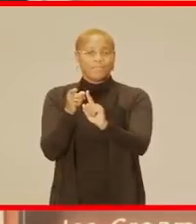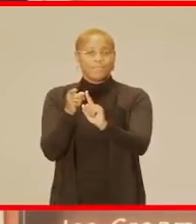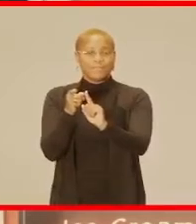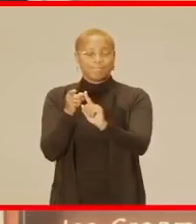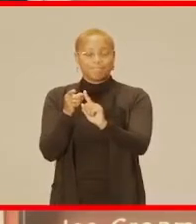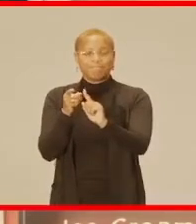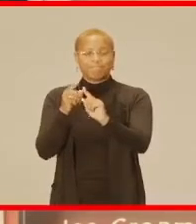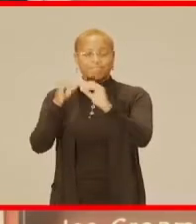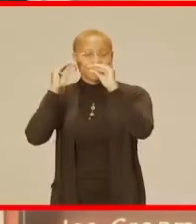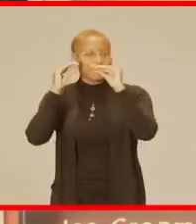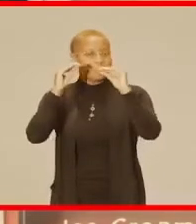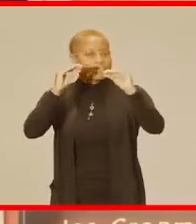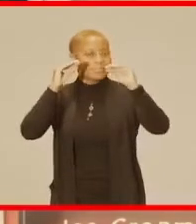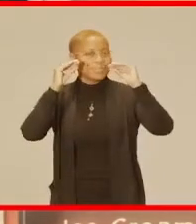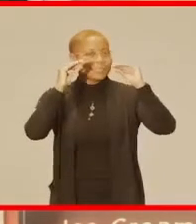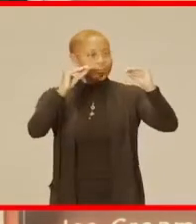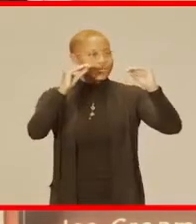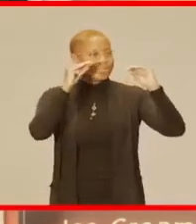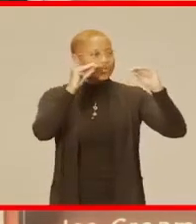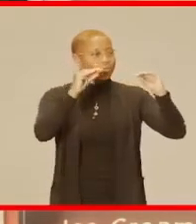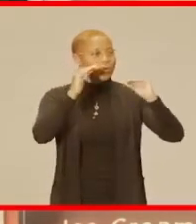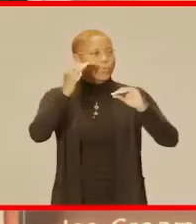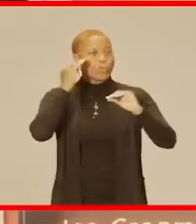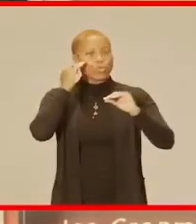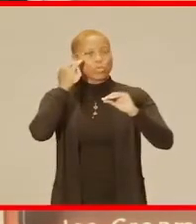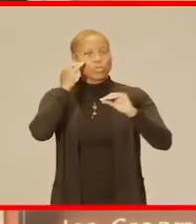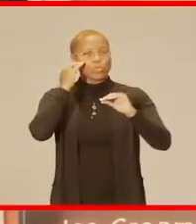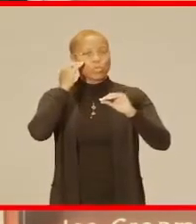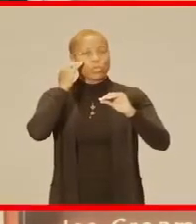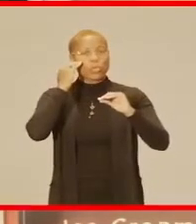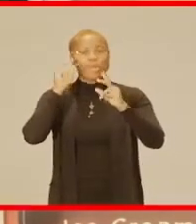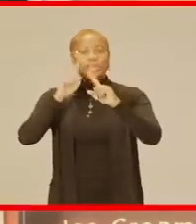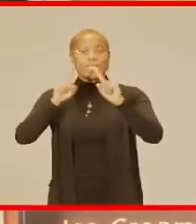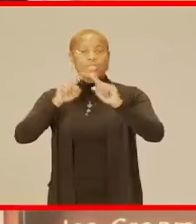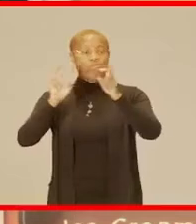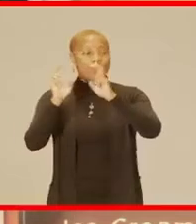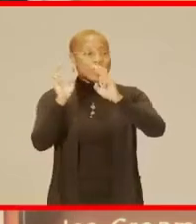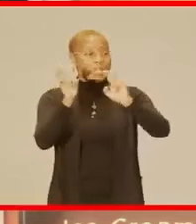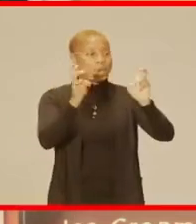teaches awareness of issues that